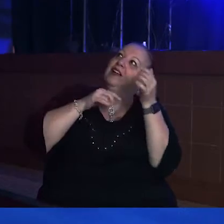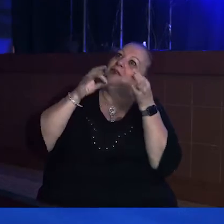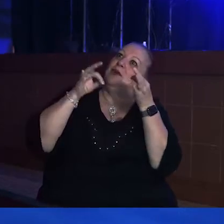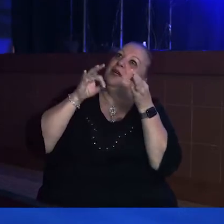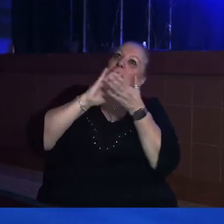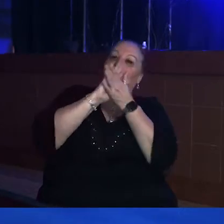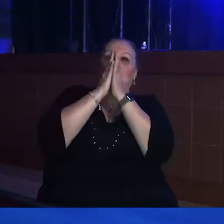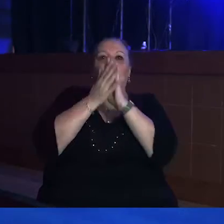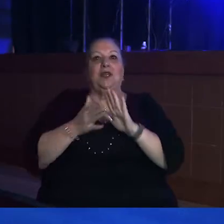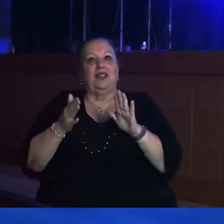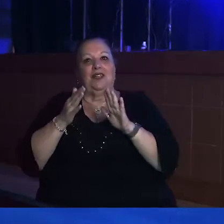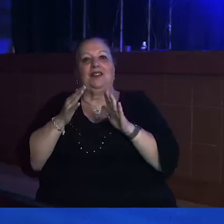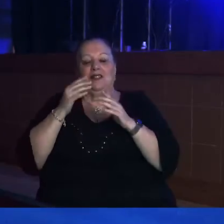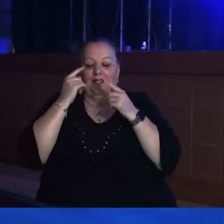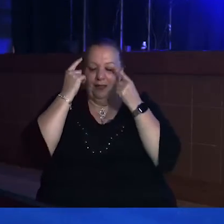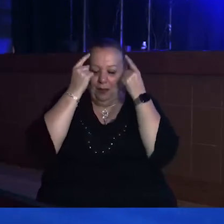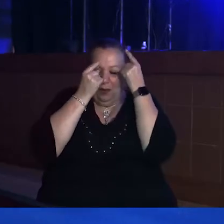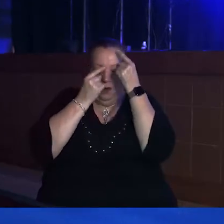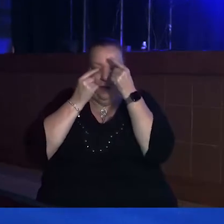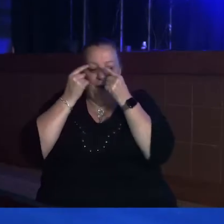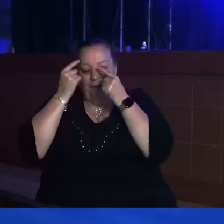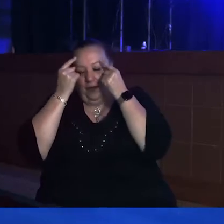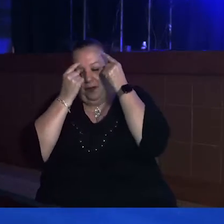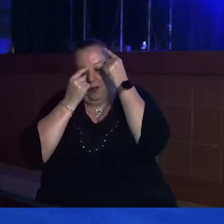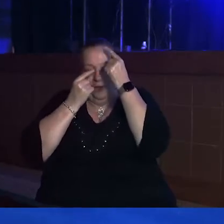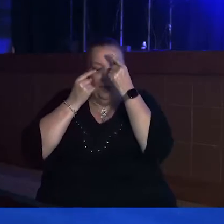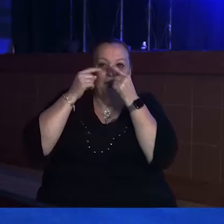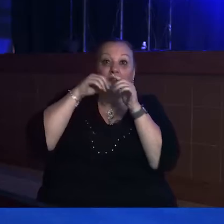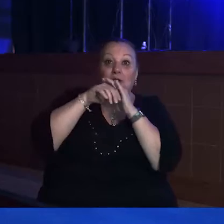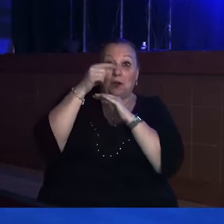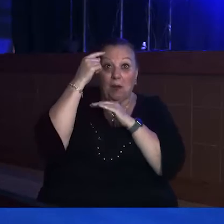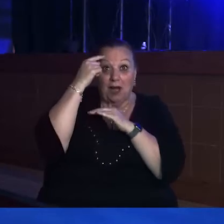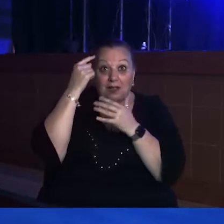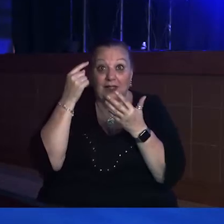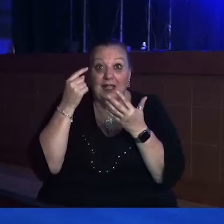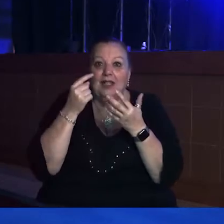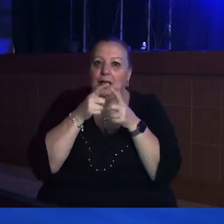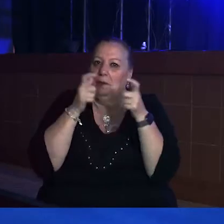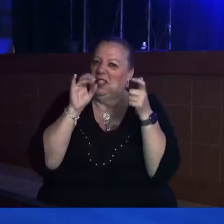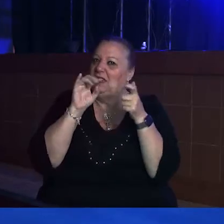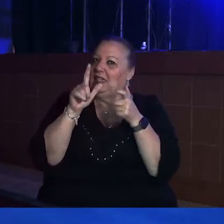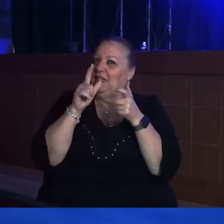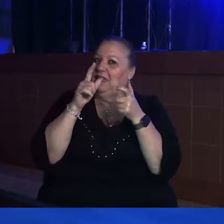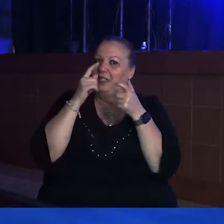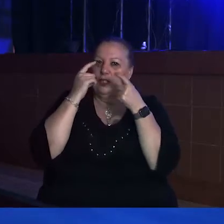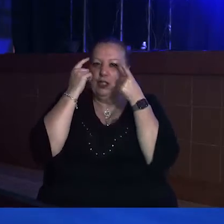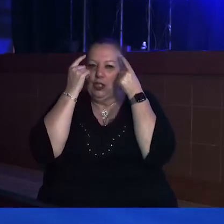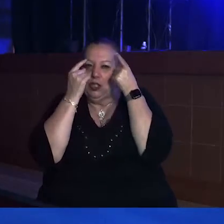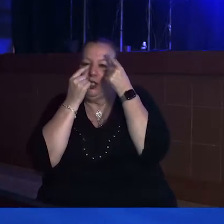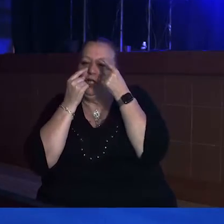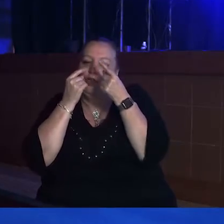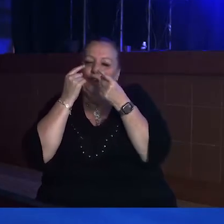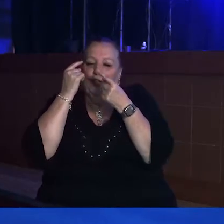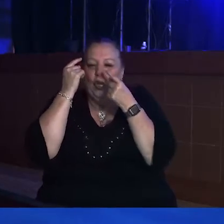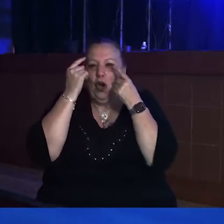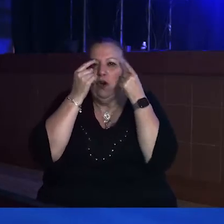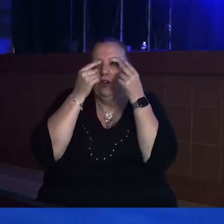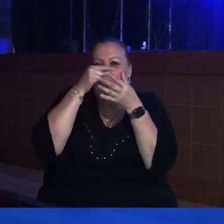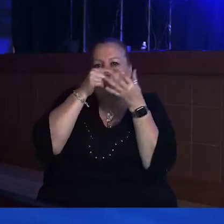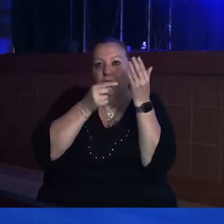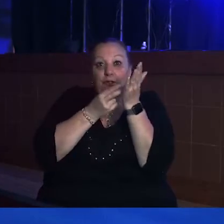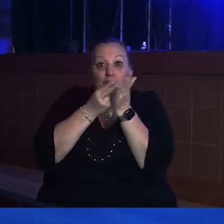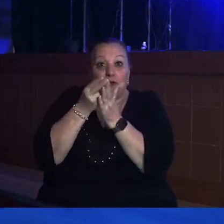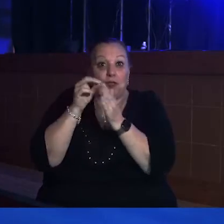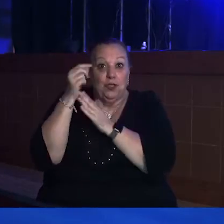it over and over in your mind. Friends, this is such a big deal that you just turn these, you turn over and over again these truths in your mind when you